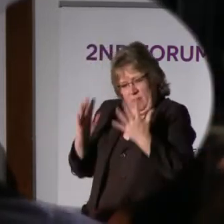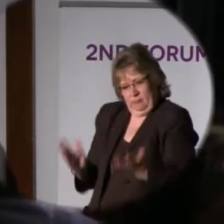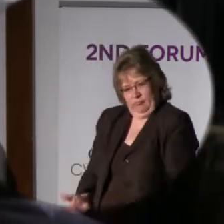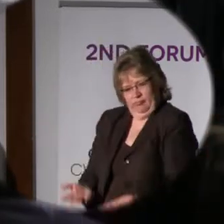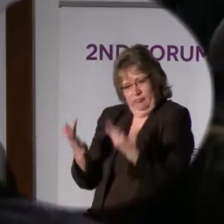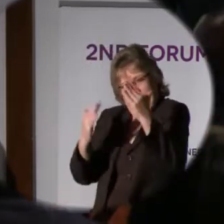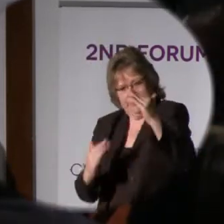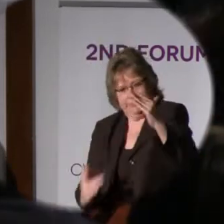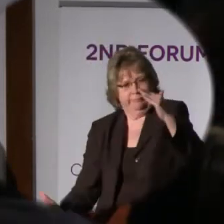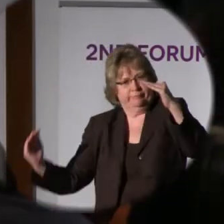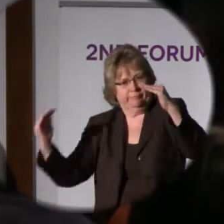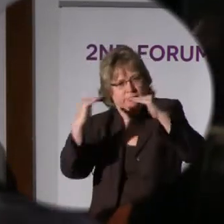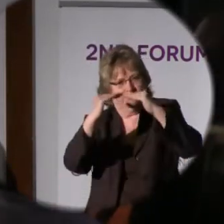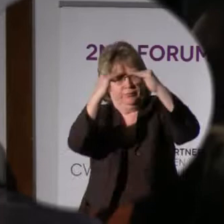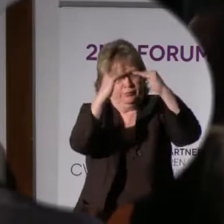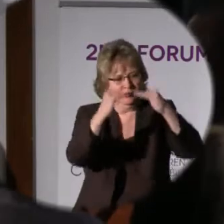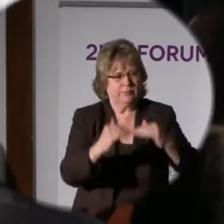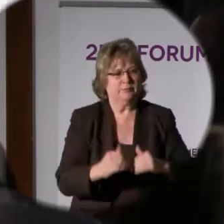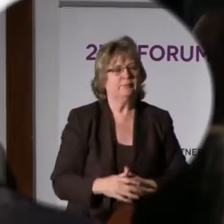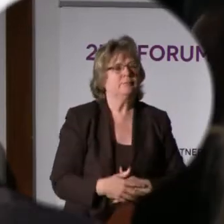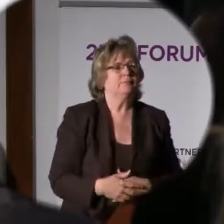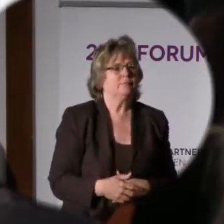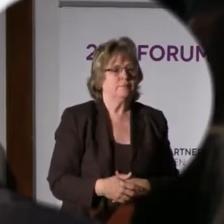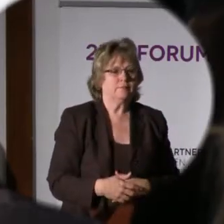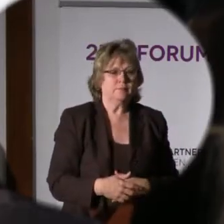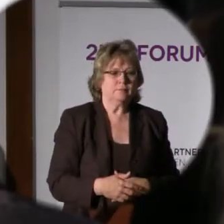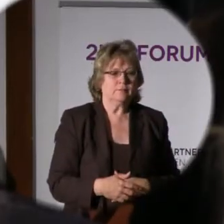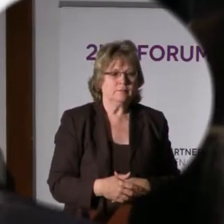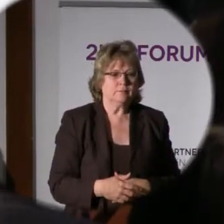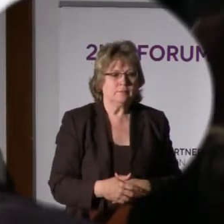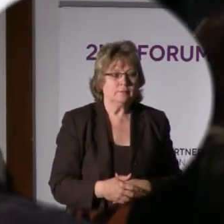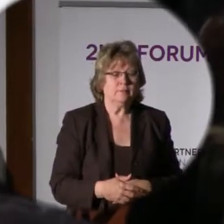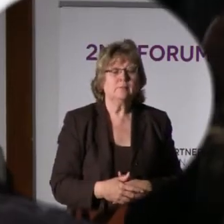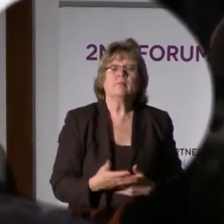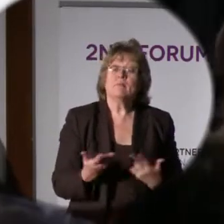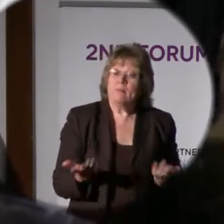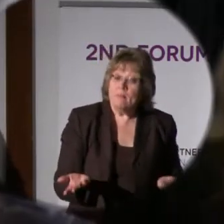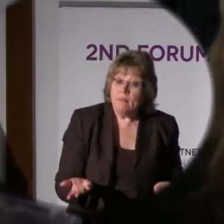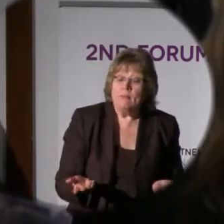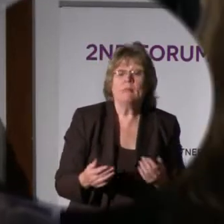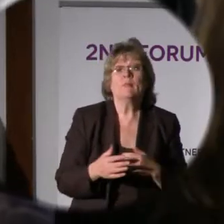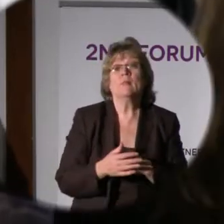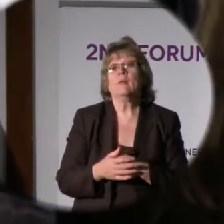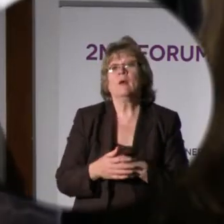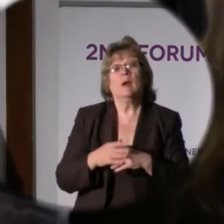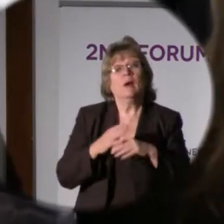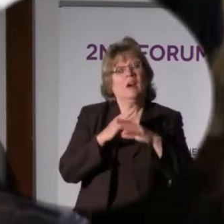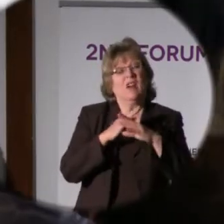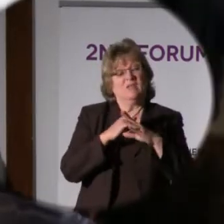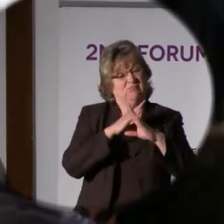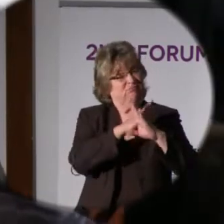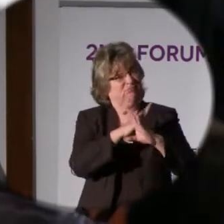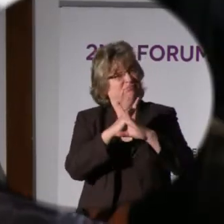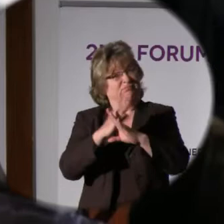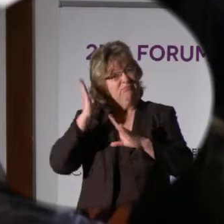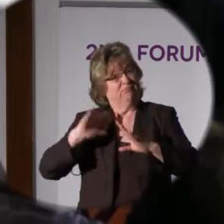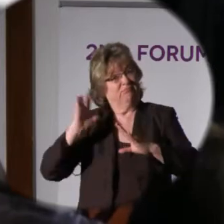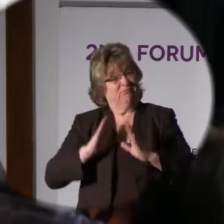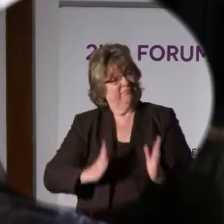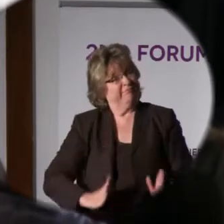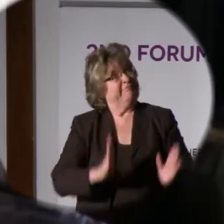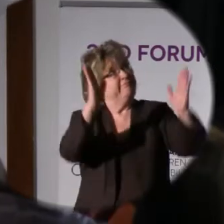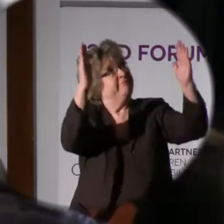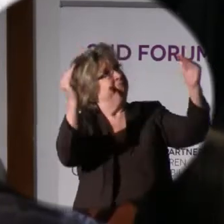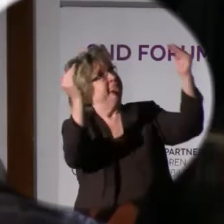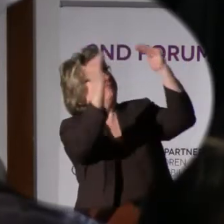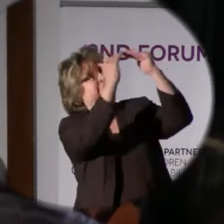in schools and public buildings, government has put in place construction